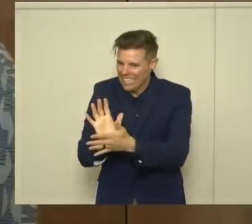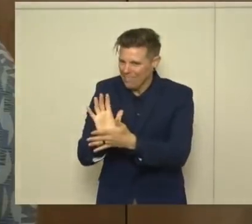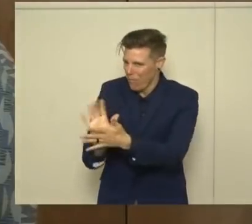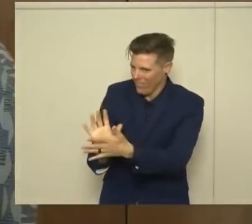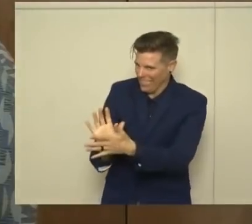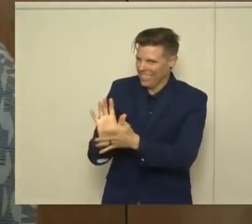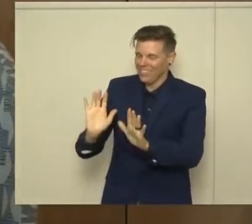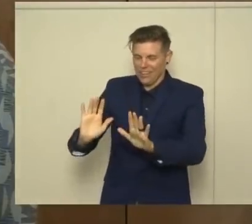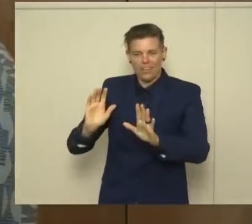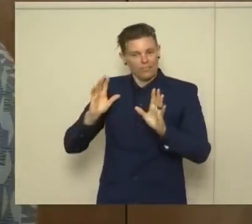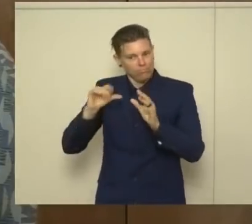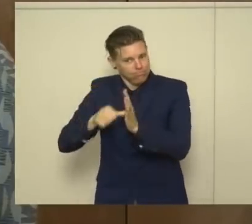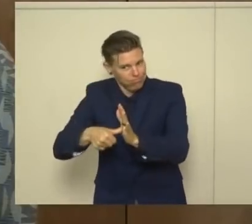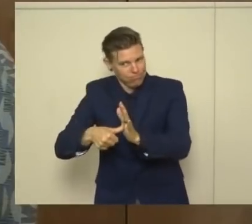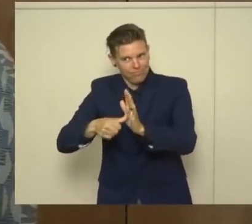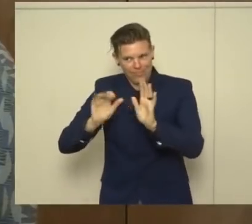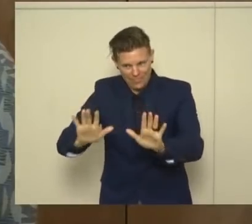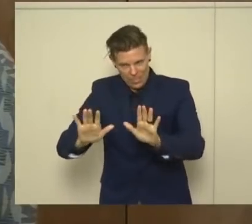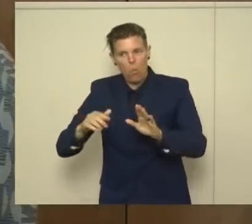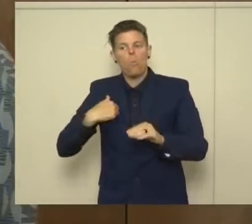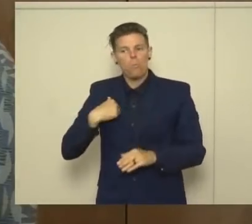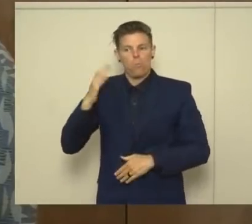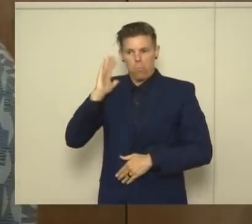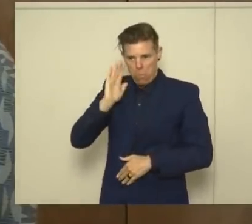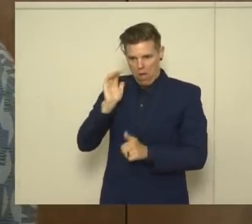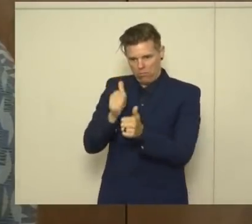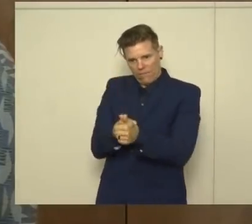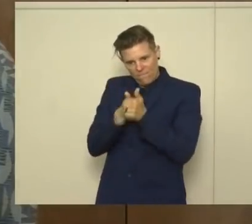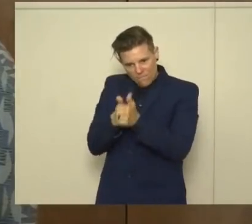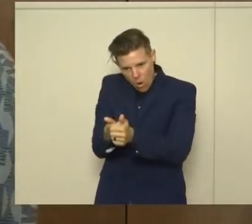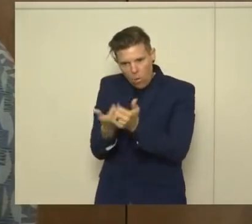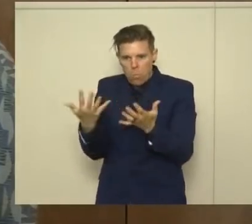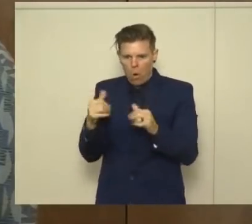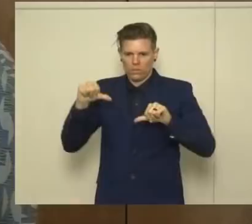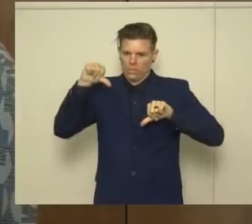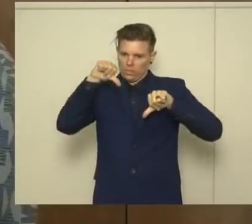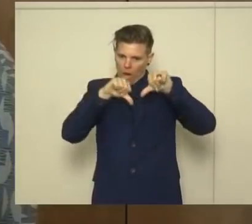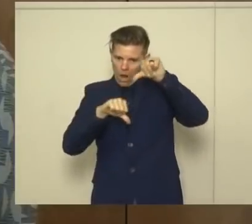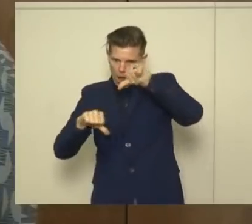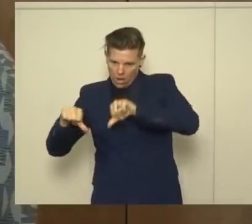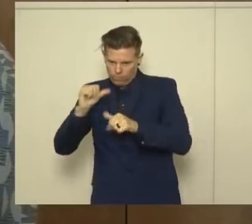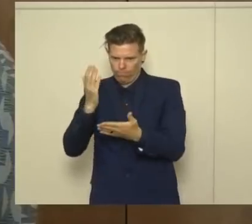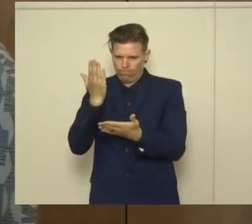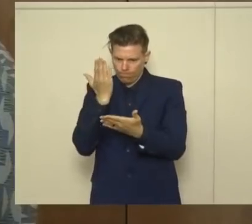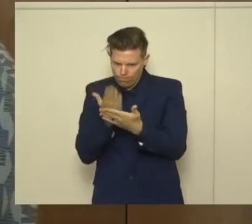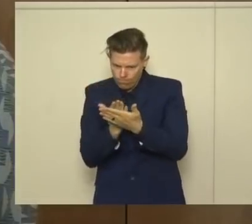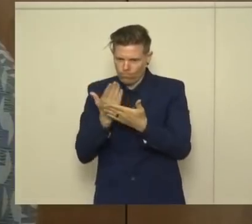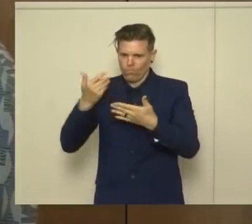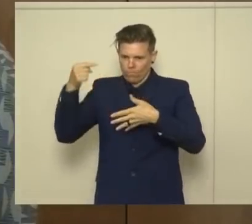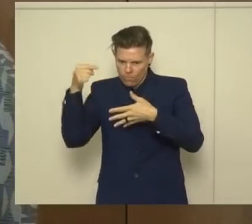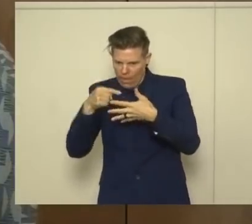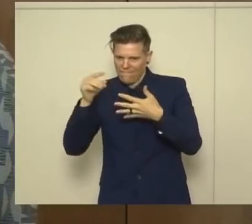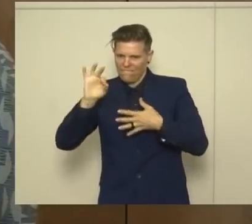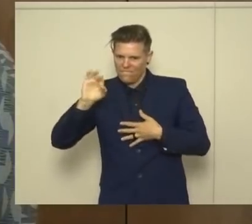should be vaccinated, who has to be vaccinated, and engage in public